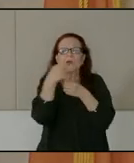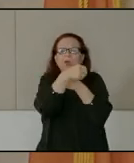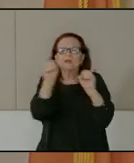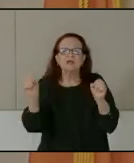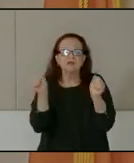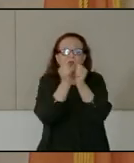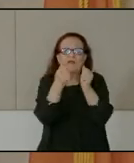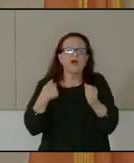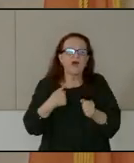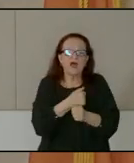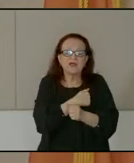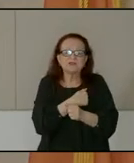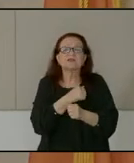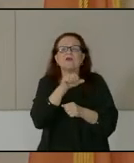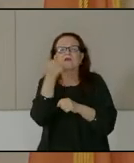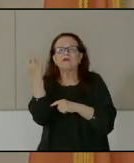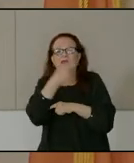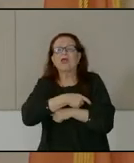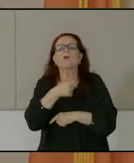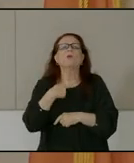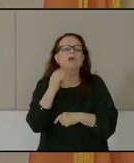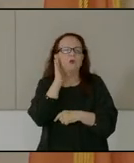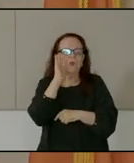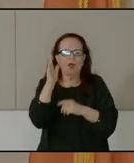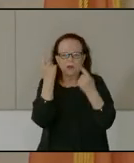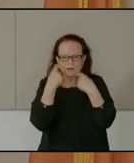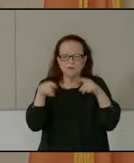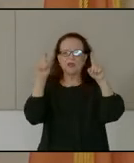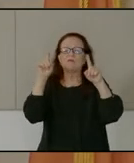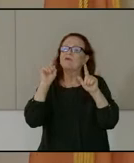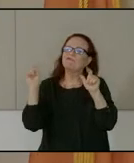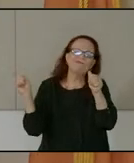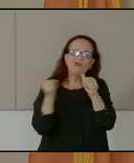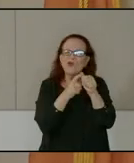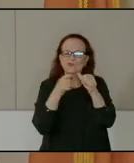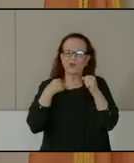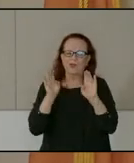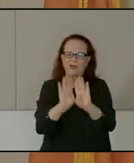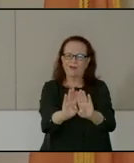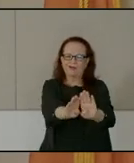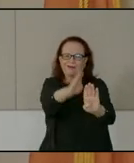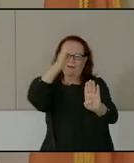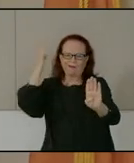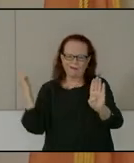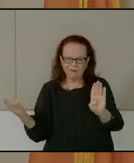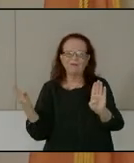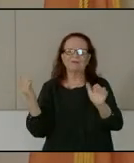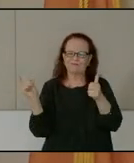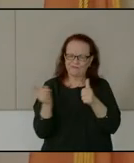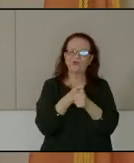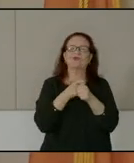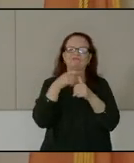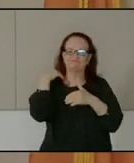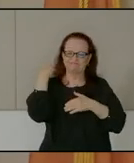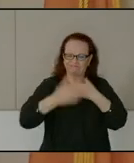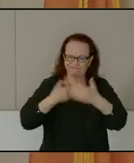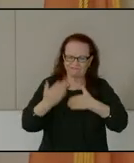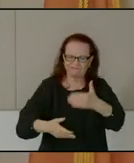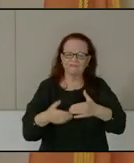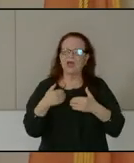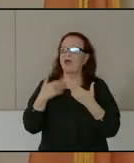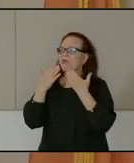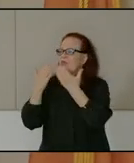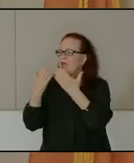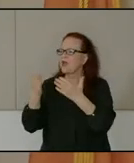yesterday. We'll get there. This is, you know, we first have to open the doors, and that's where I really do thank, you know, my friend from District